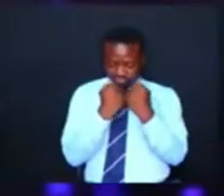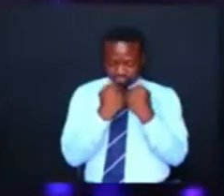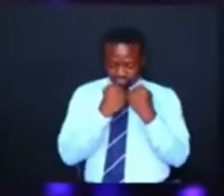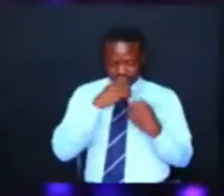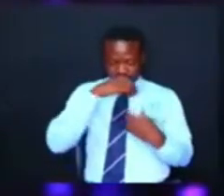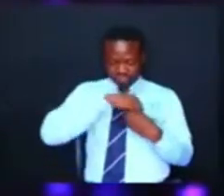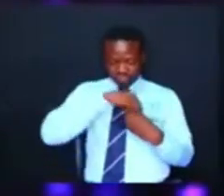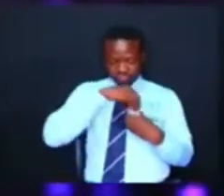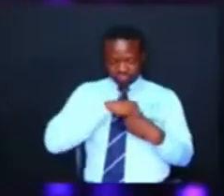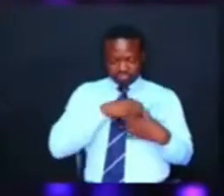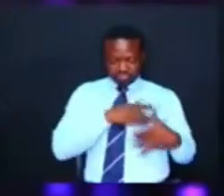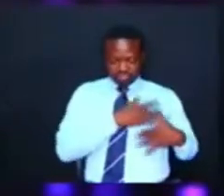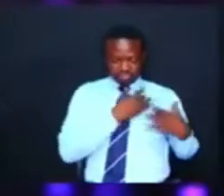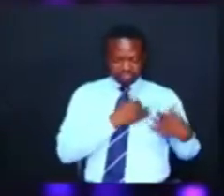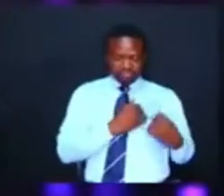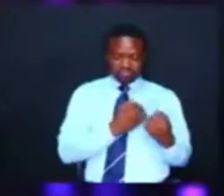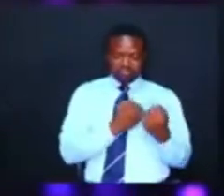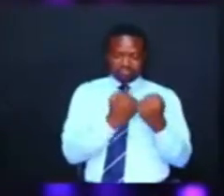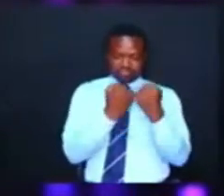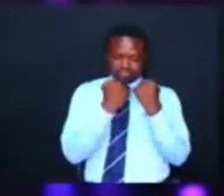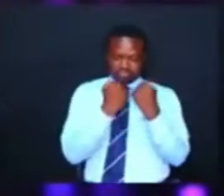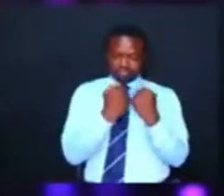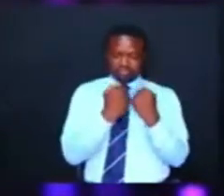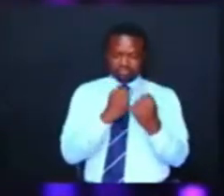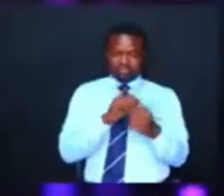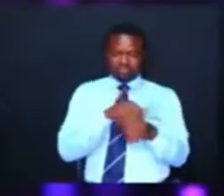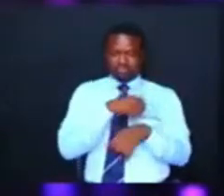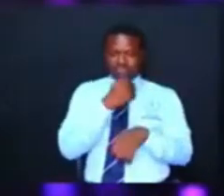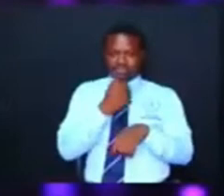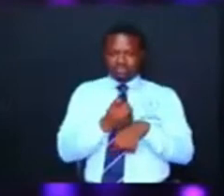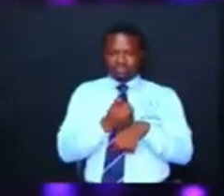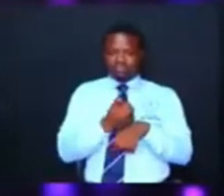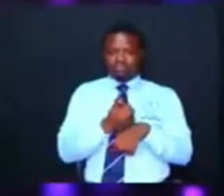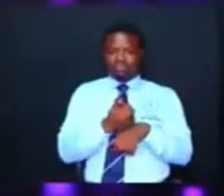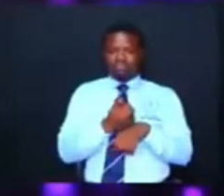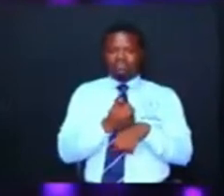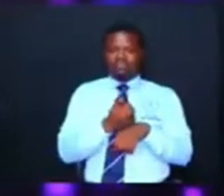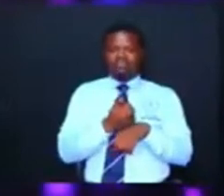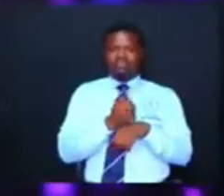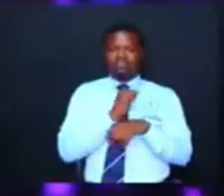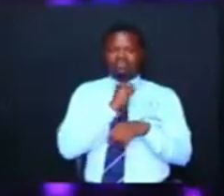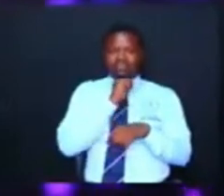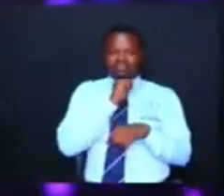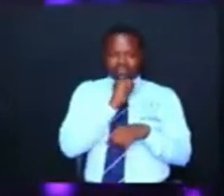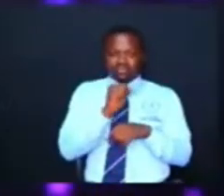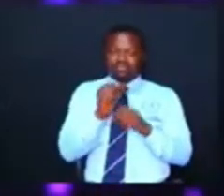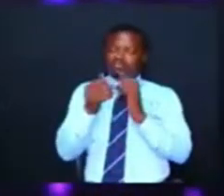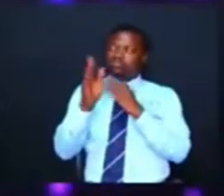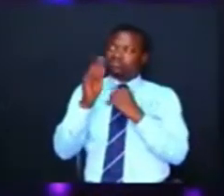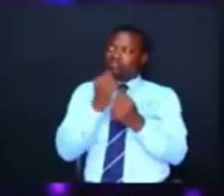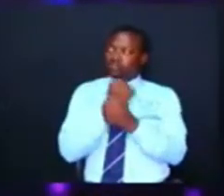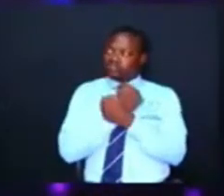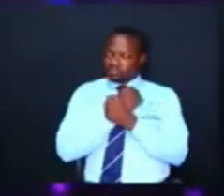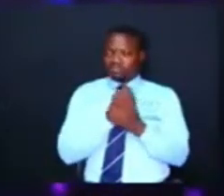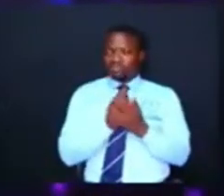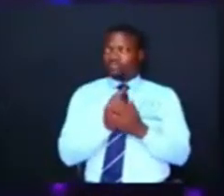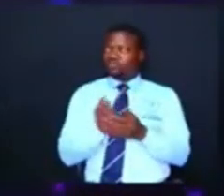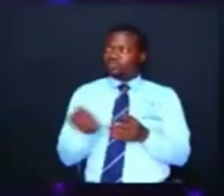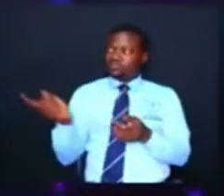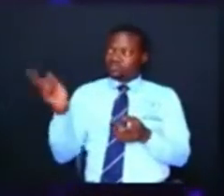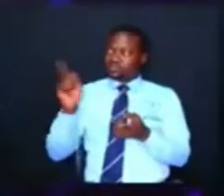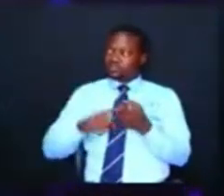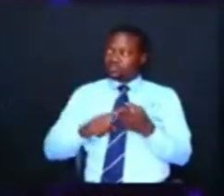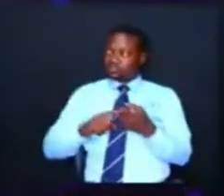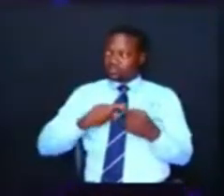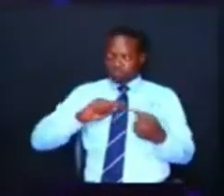Strong heart. Akoma ne ho oden. Established and rooted in the love of God. Akoma etim e wo onyankopon do. The extent that